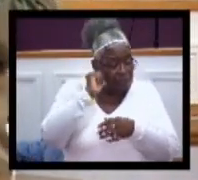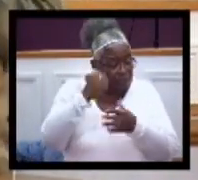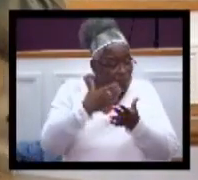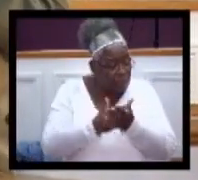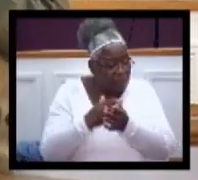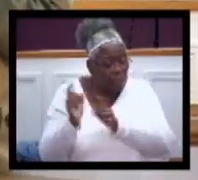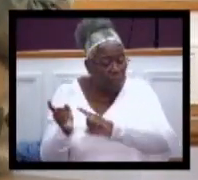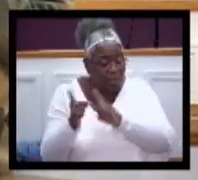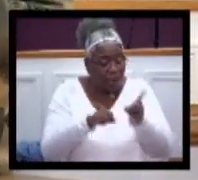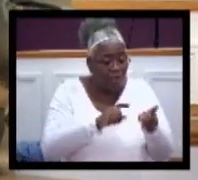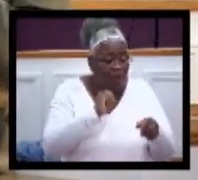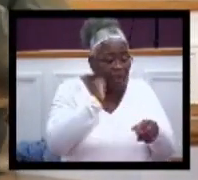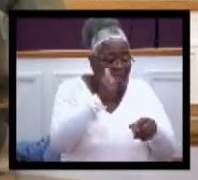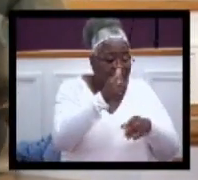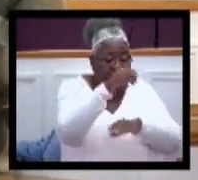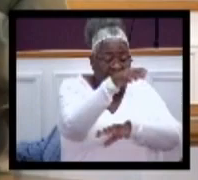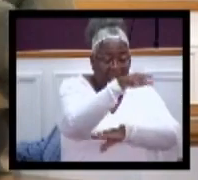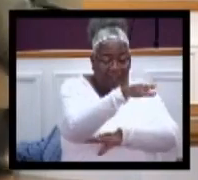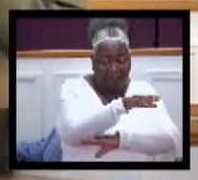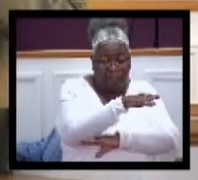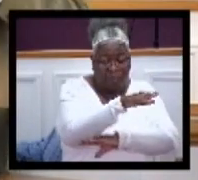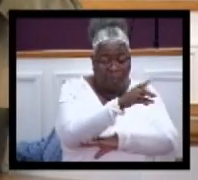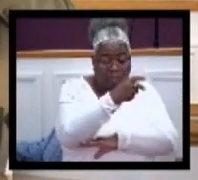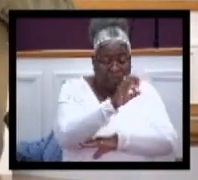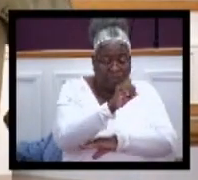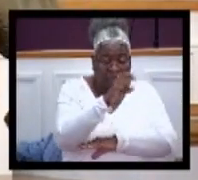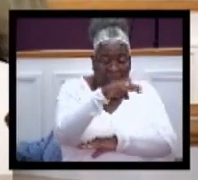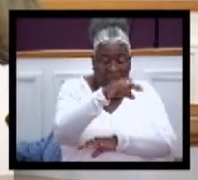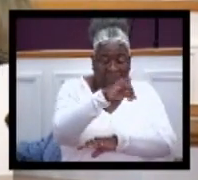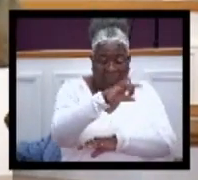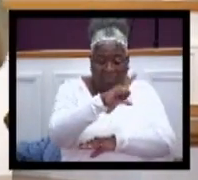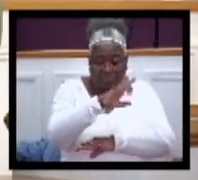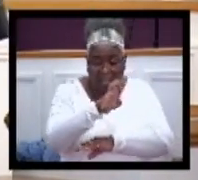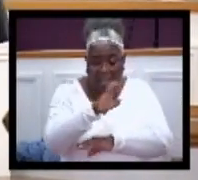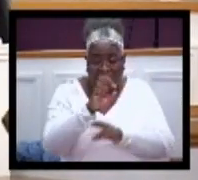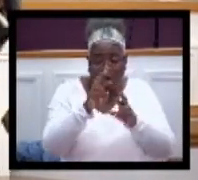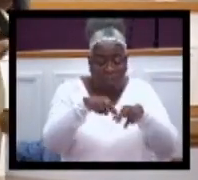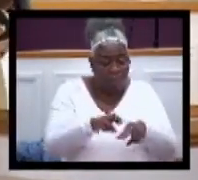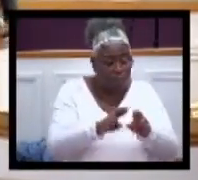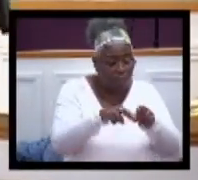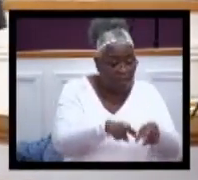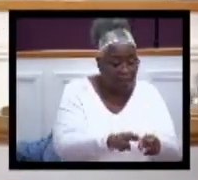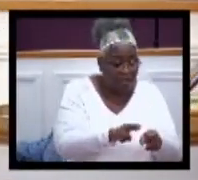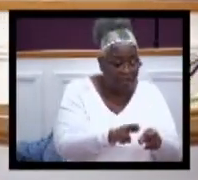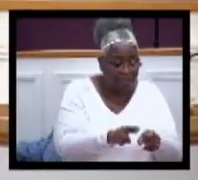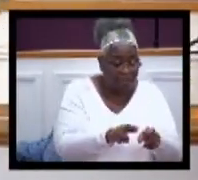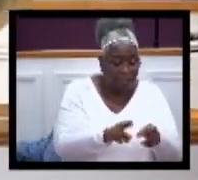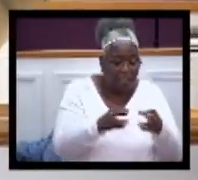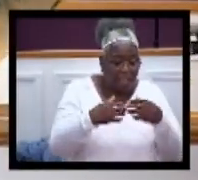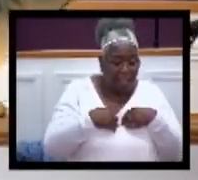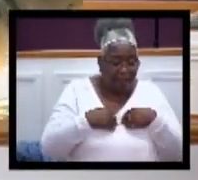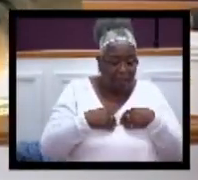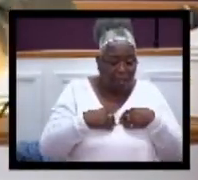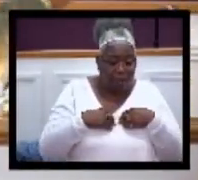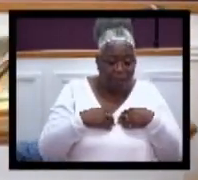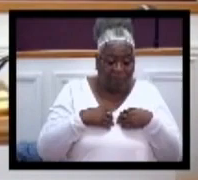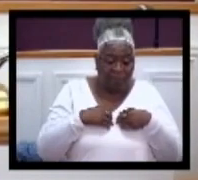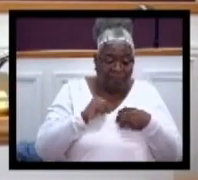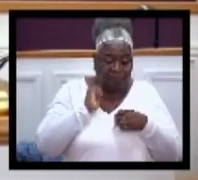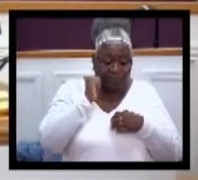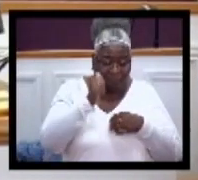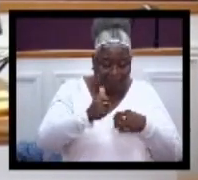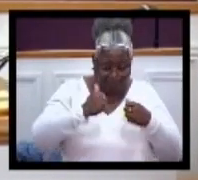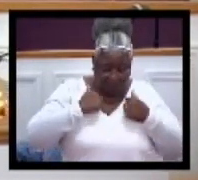go every afternoon to the Nile River and take her annual bath. So